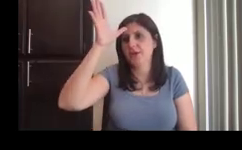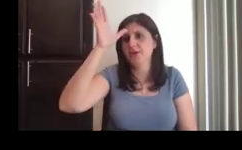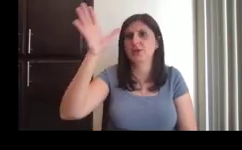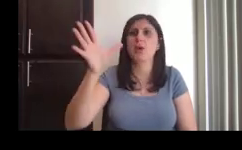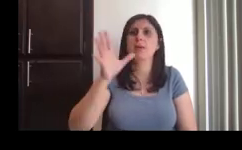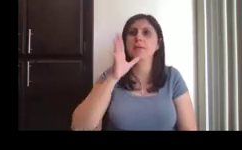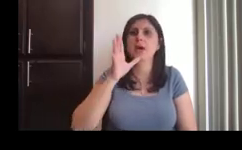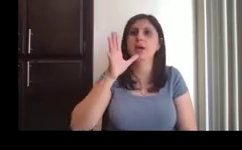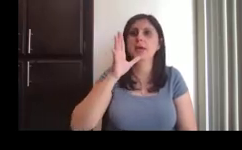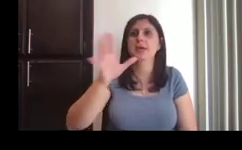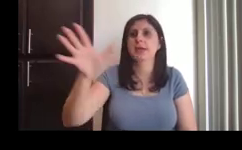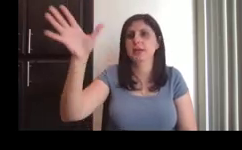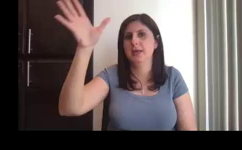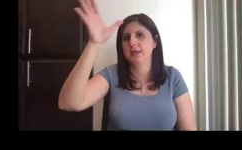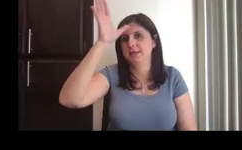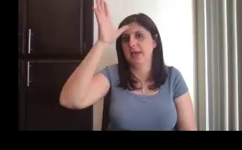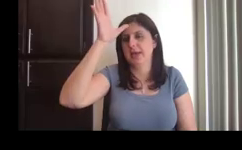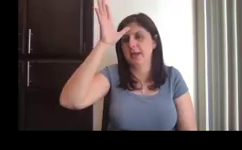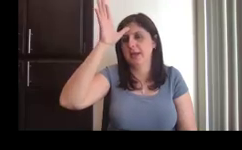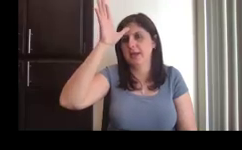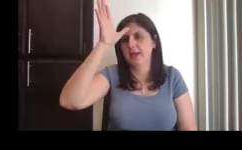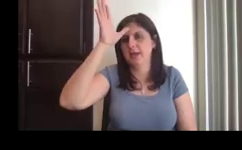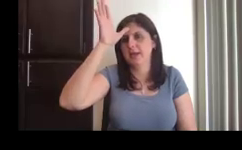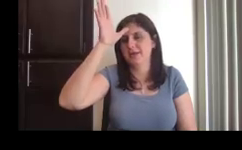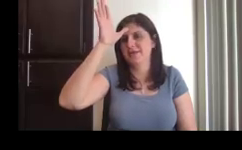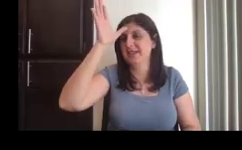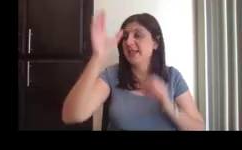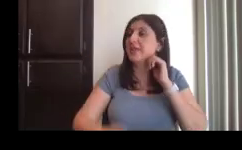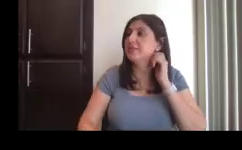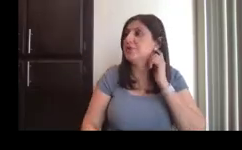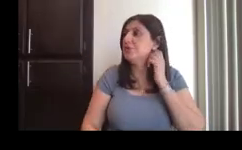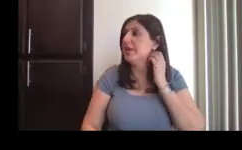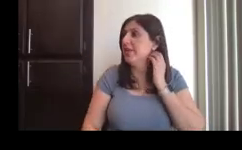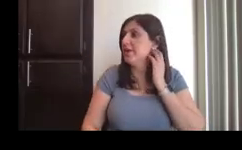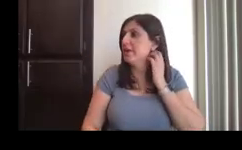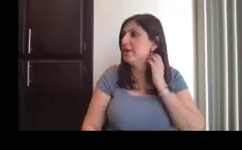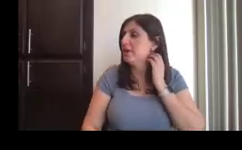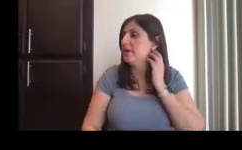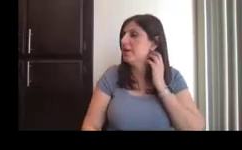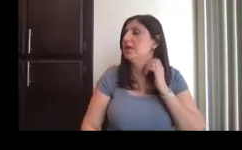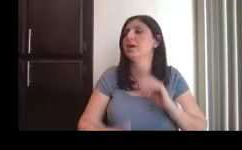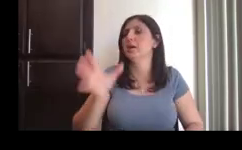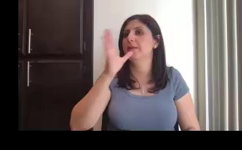Father, so mom, dad. If I sign them together,